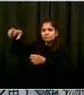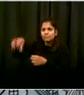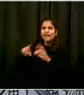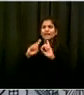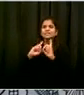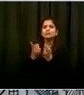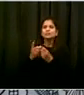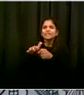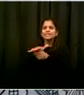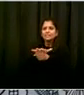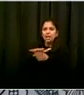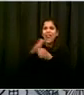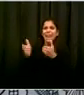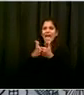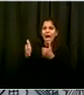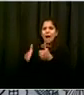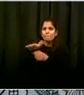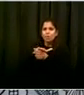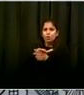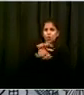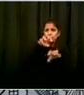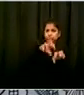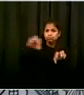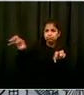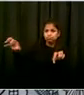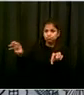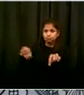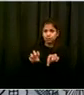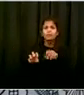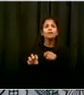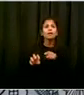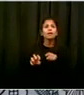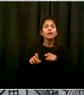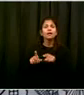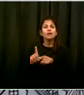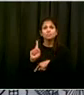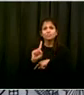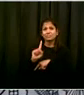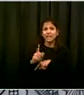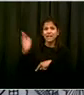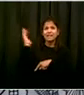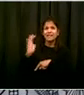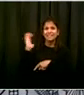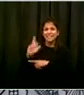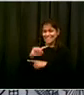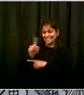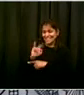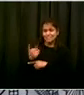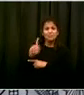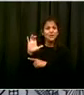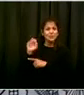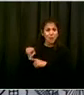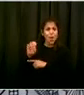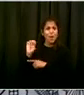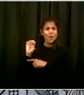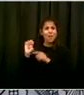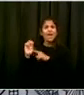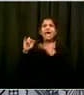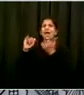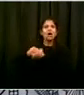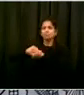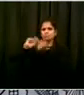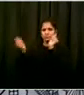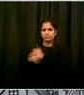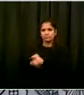we proposed in the form of zip codes. The state has come up with a new model. I'm going to go over that now. And we're going to act quickly to implement this with the